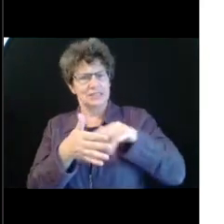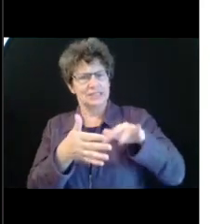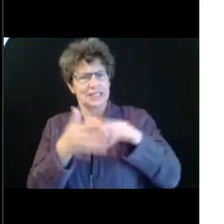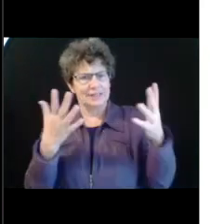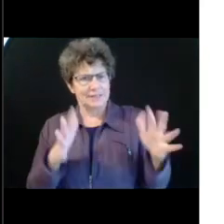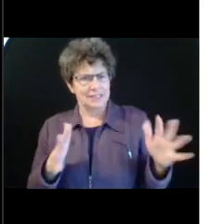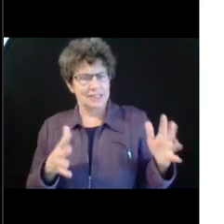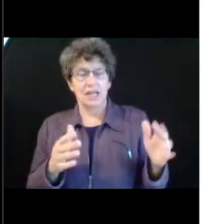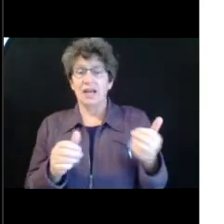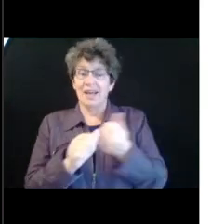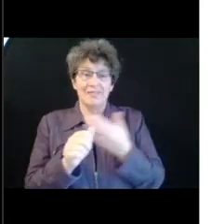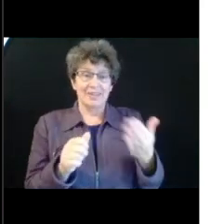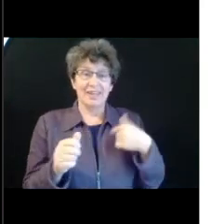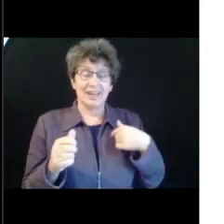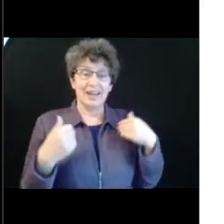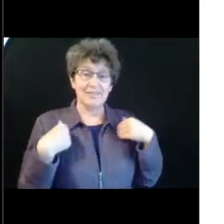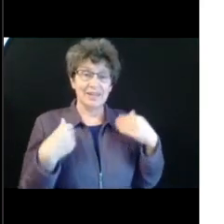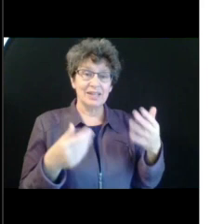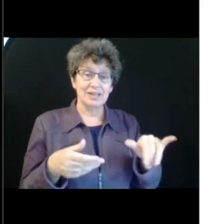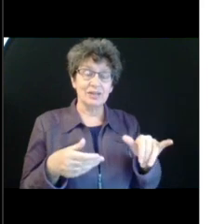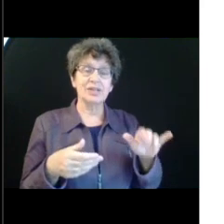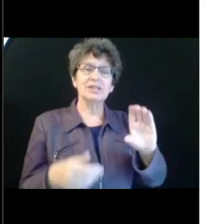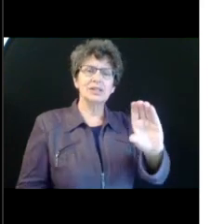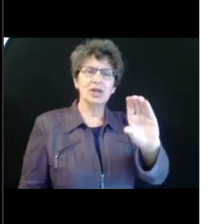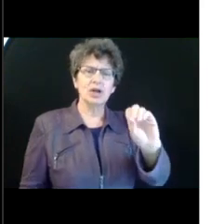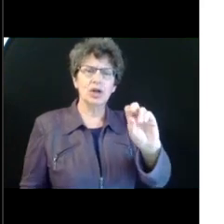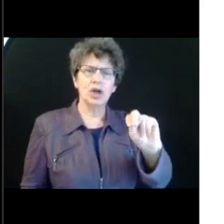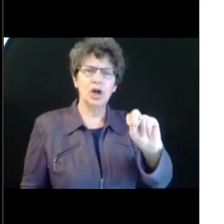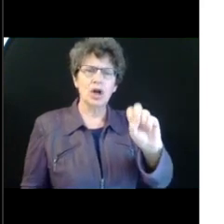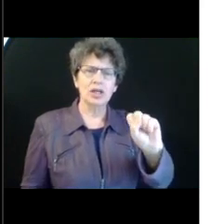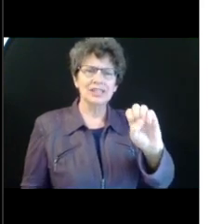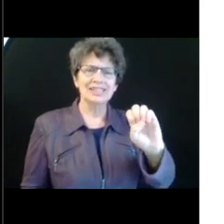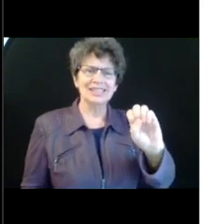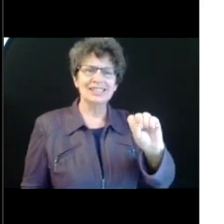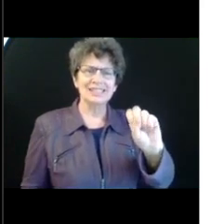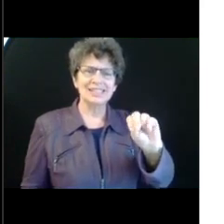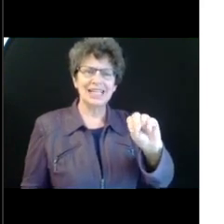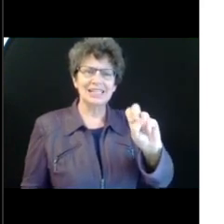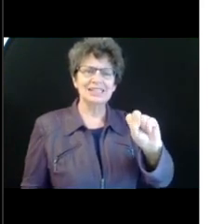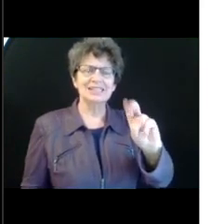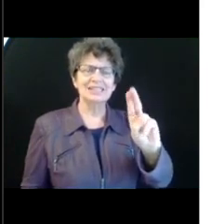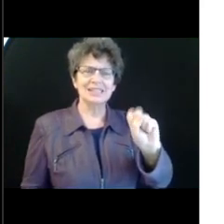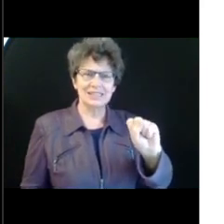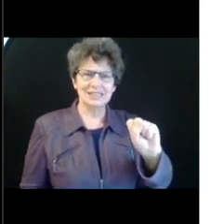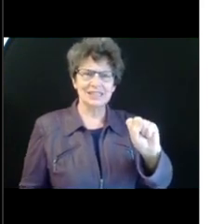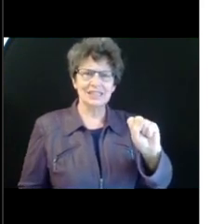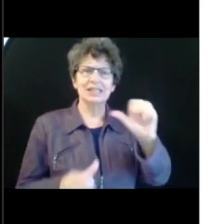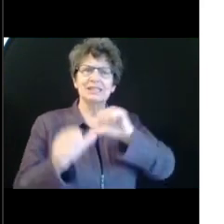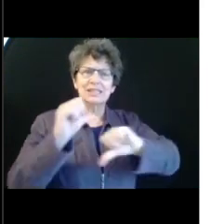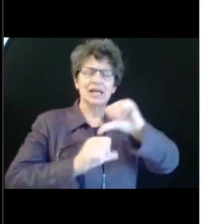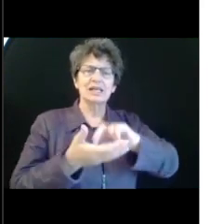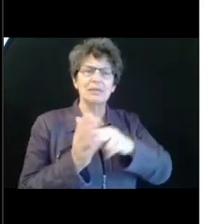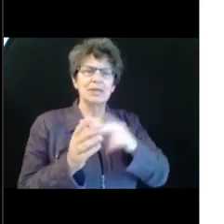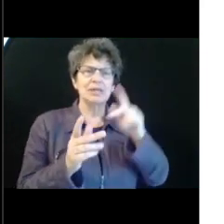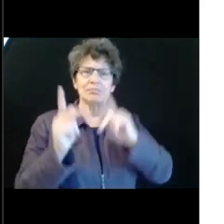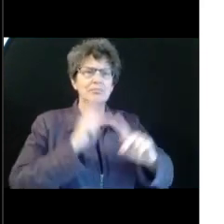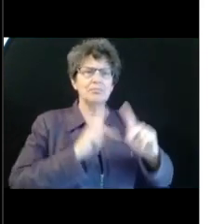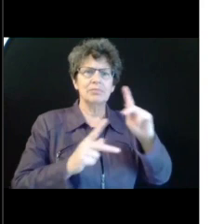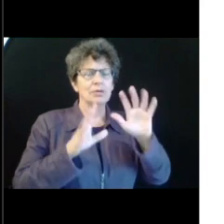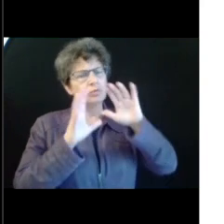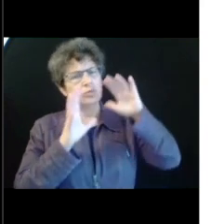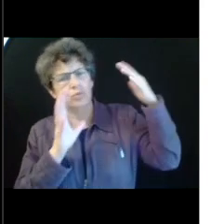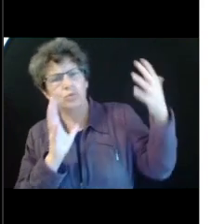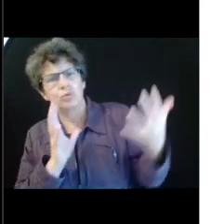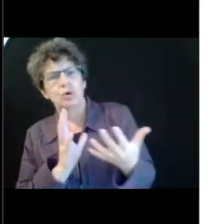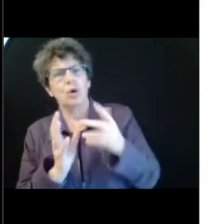present here is consensus science, so this is agreed upon among sleep experts around the world. So I'm